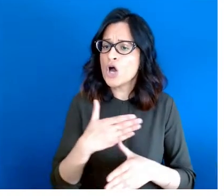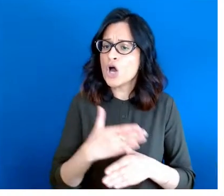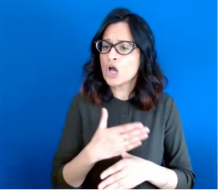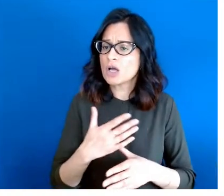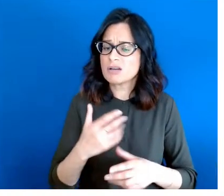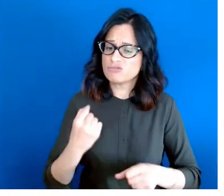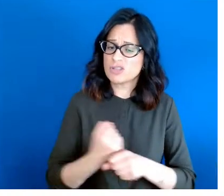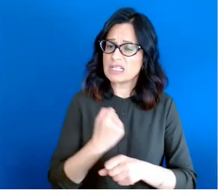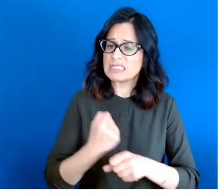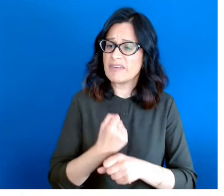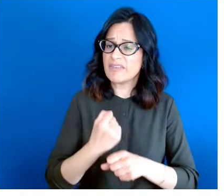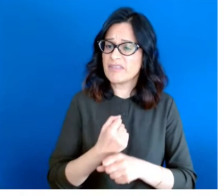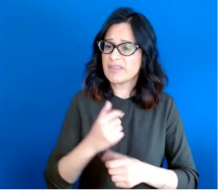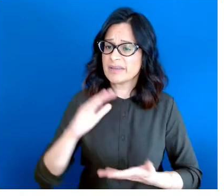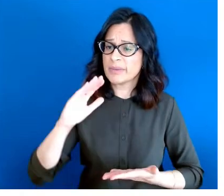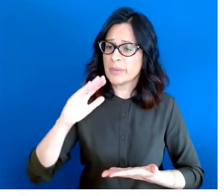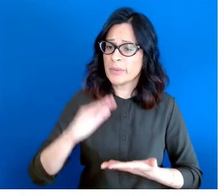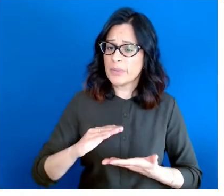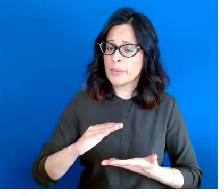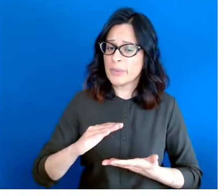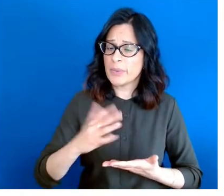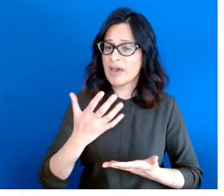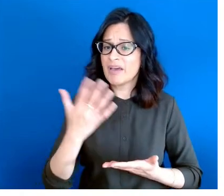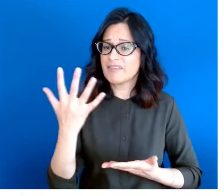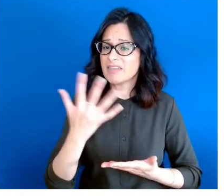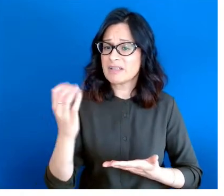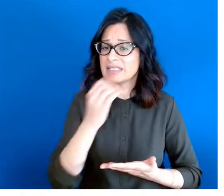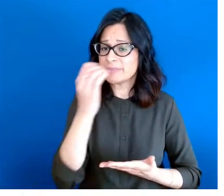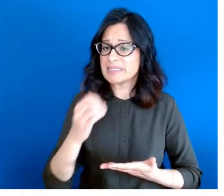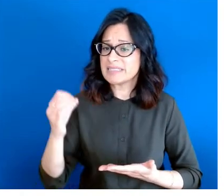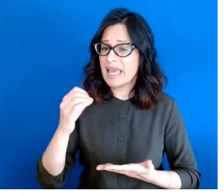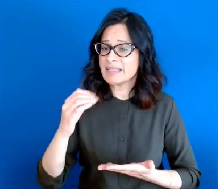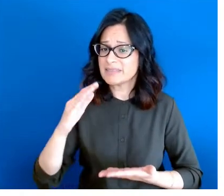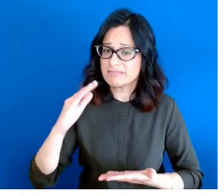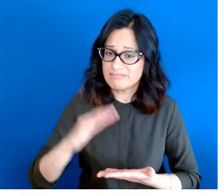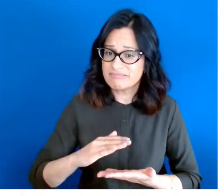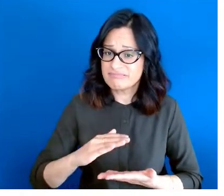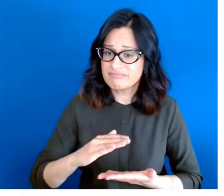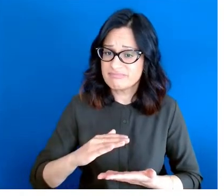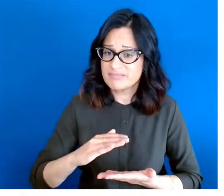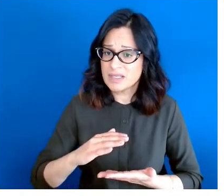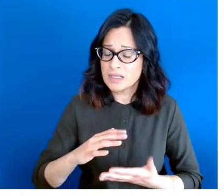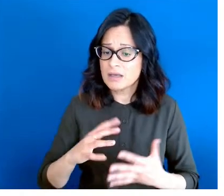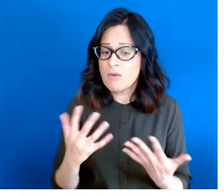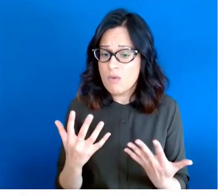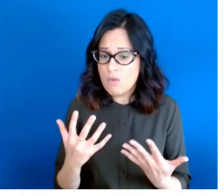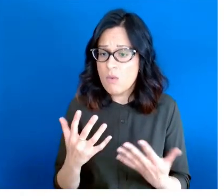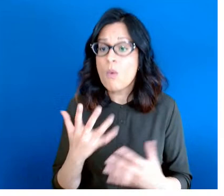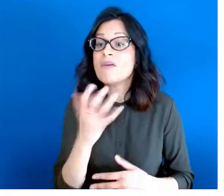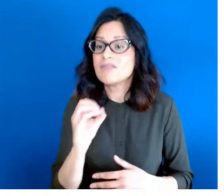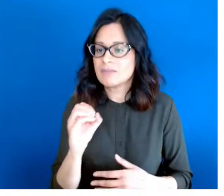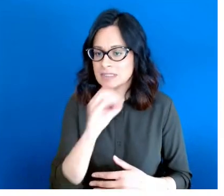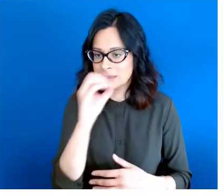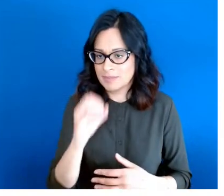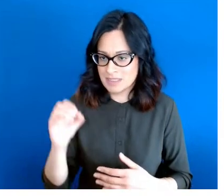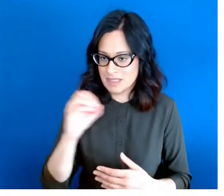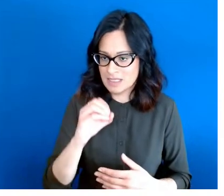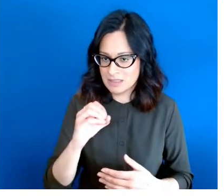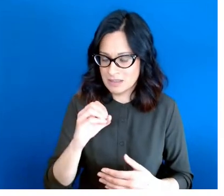for 50% or more. And if you look at people with a mild allergic rhinitis, it's